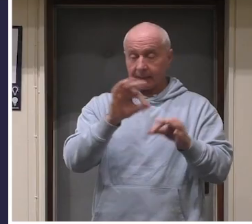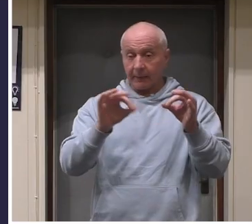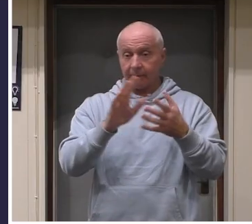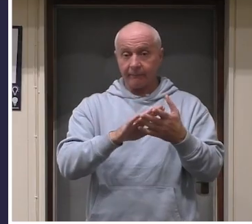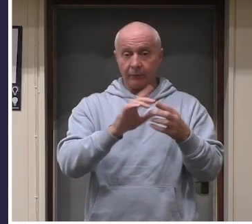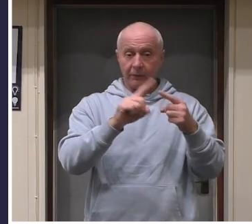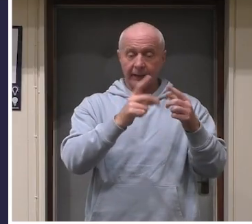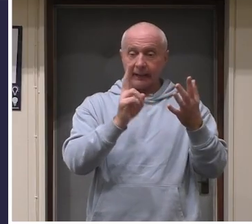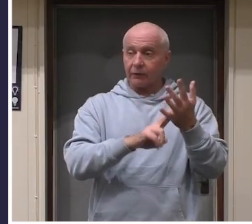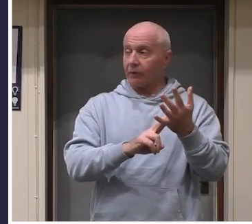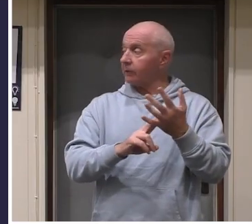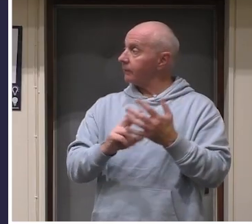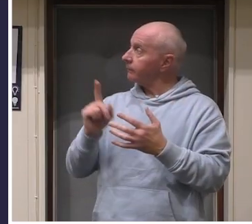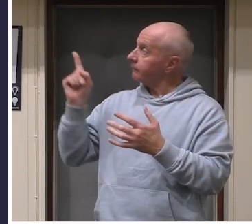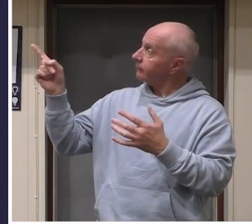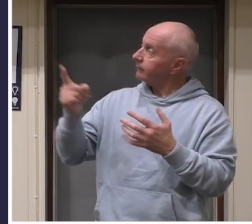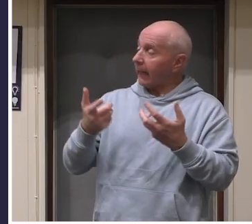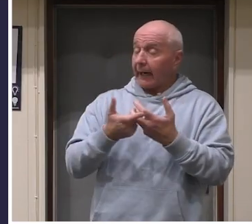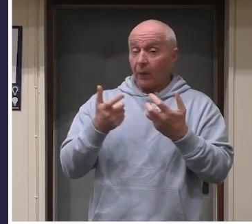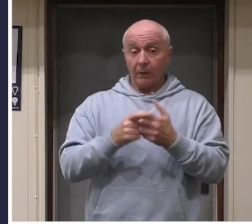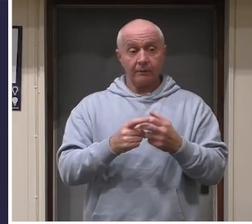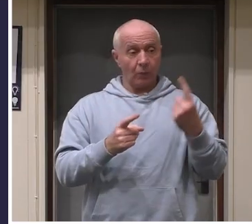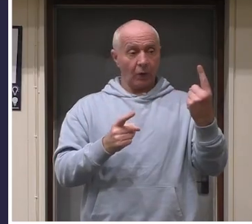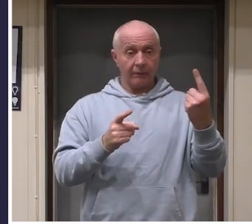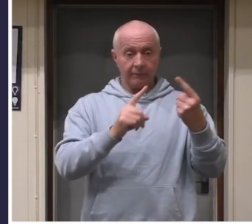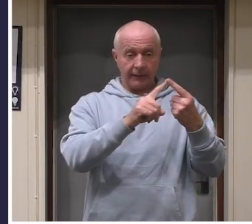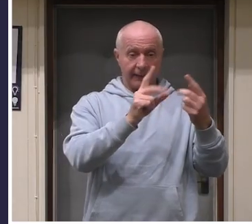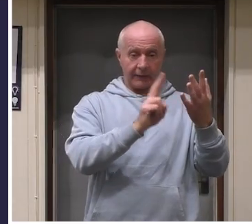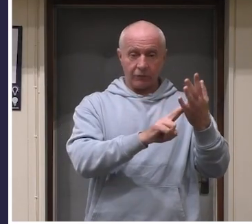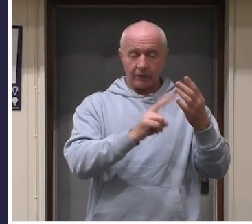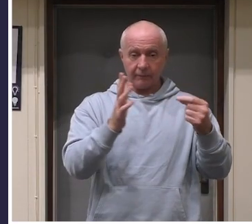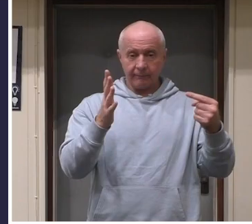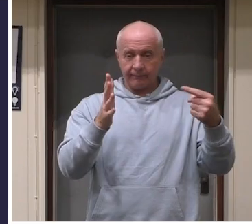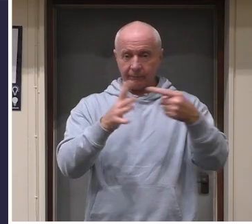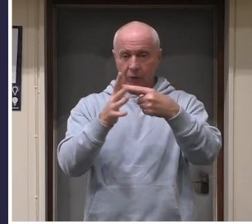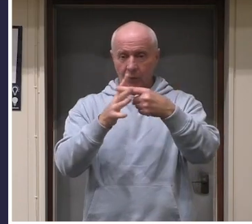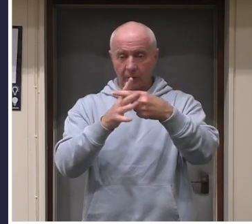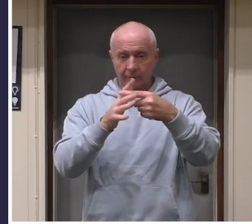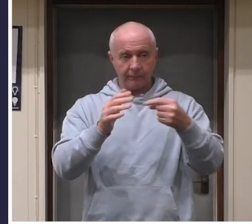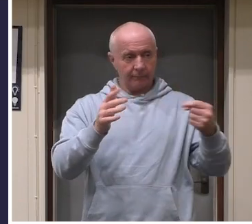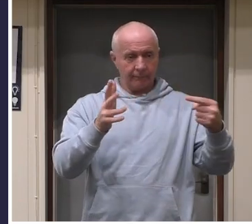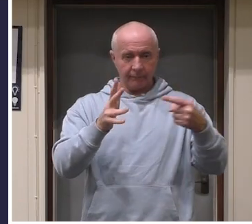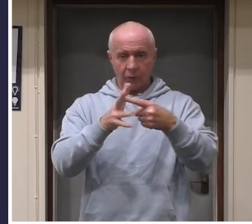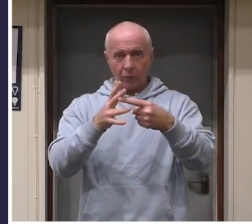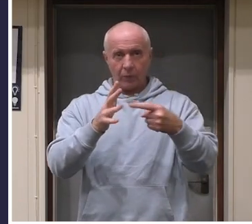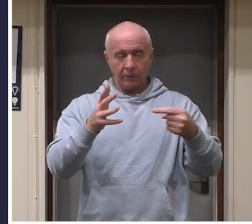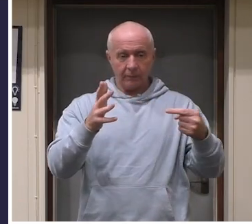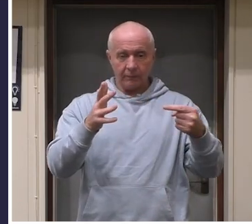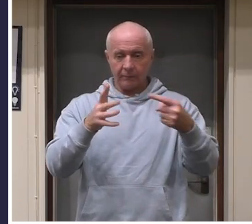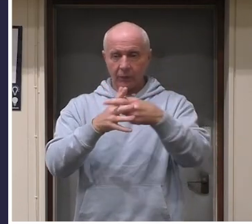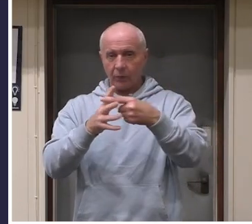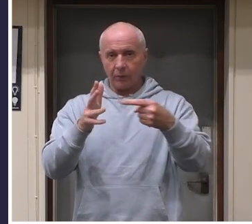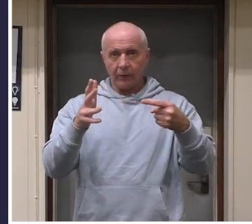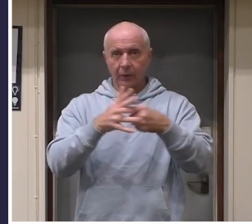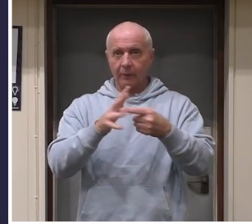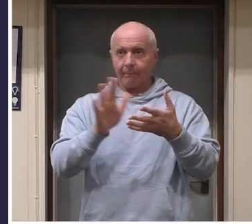way for getting that pattern is if each electron had gone through both slits, which means that the electron must have been